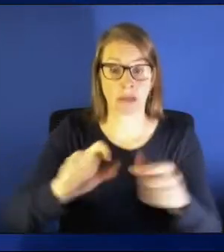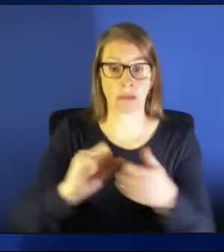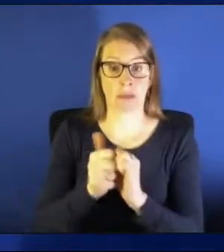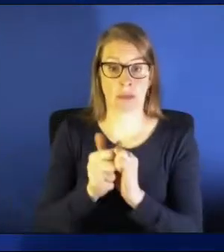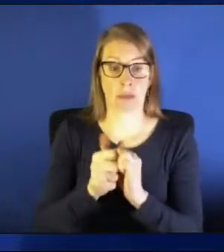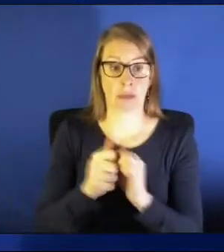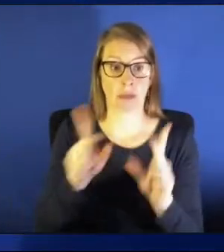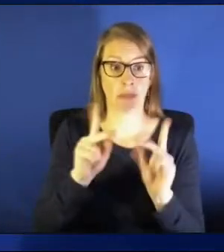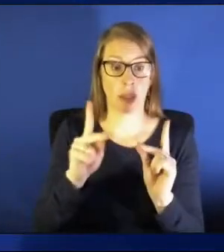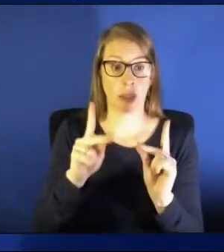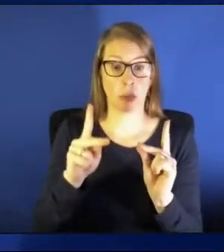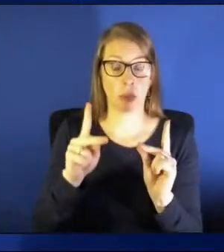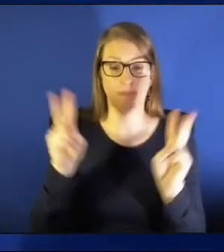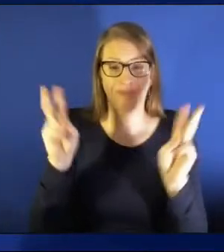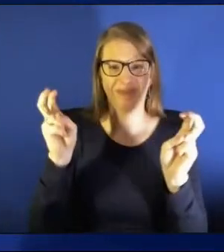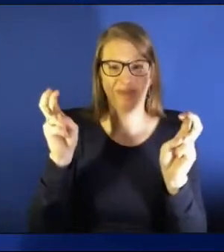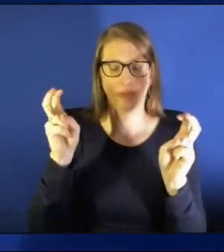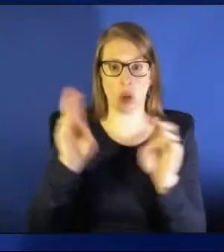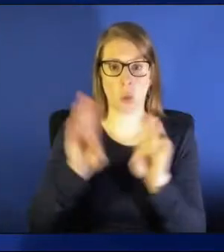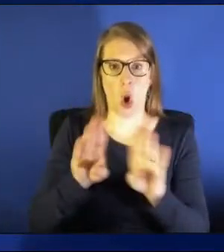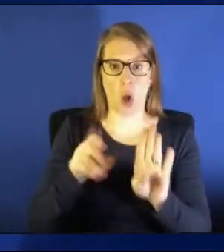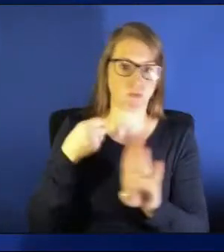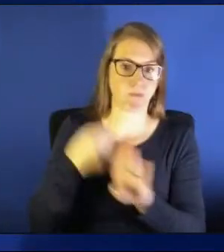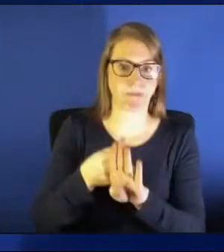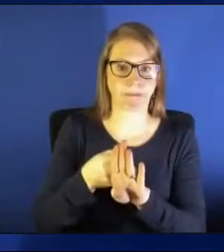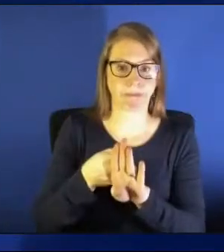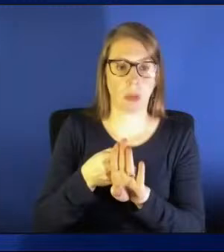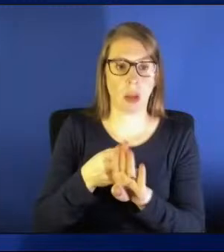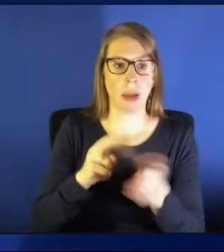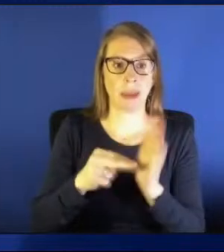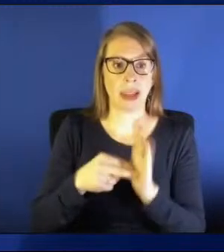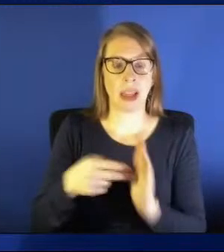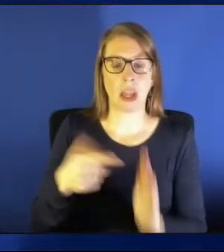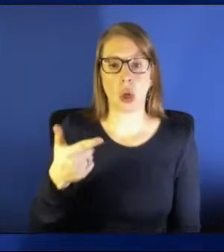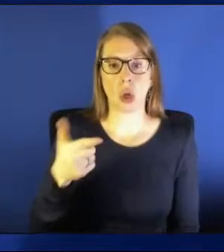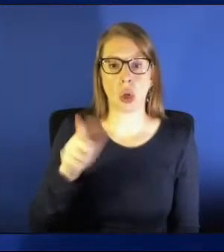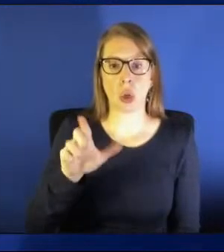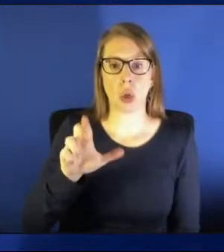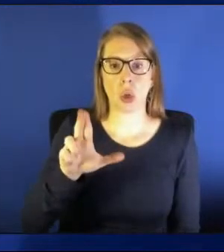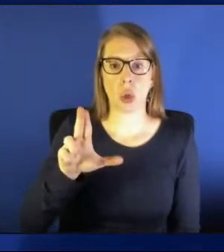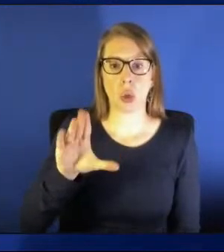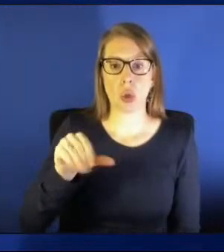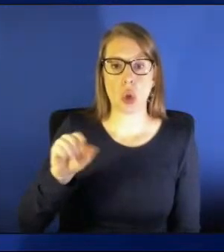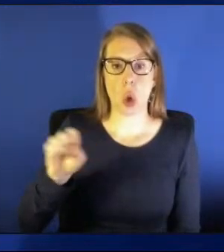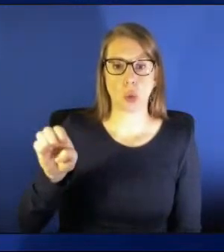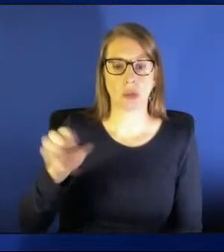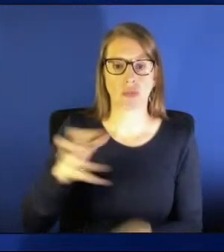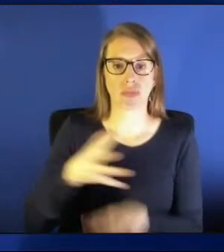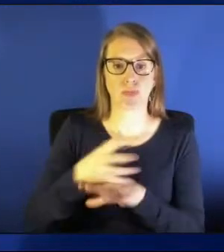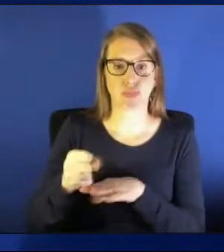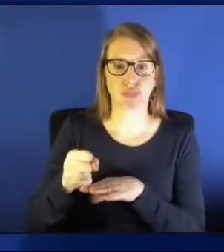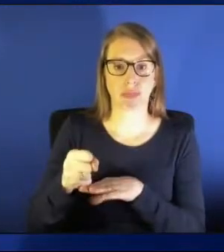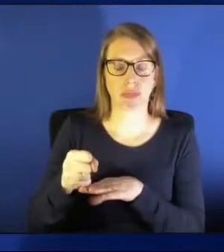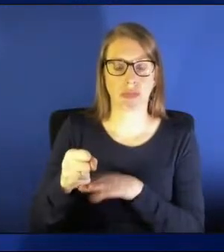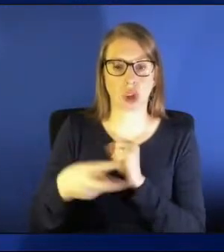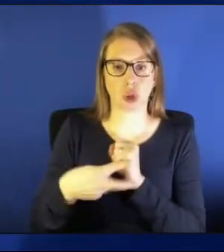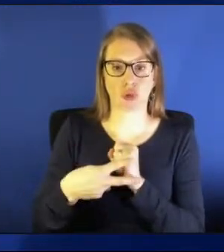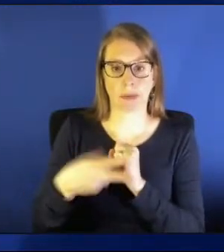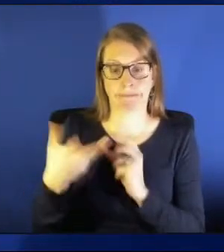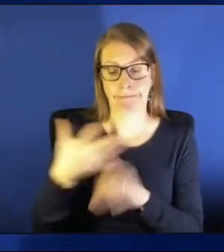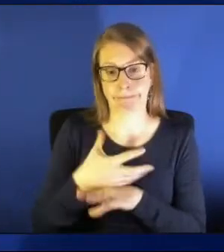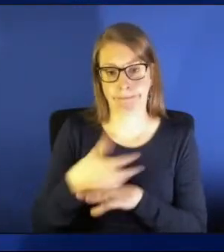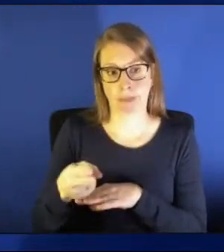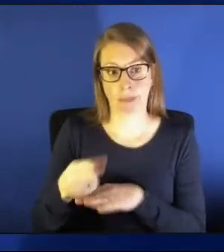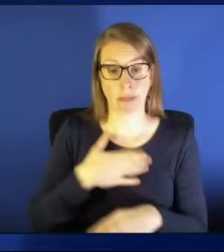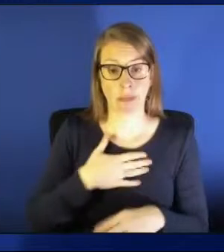wall, what happens is that they run out of glycogen or glucose stores. And so what you have to do, at least for someone of my weight, I